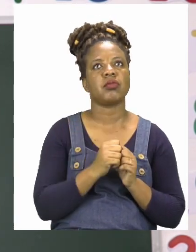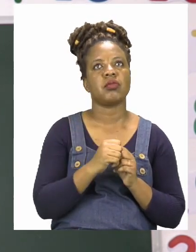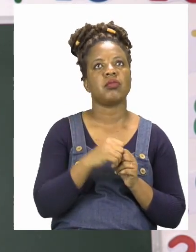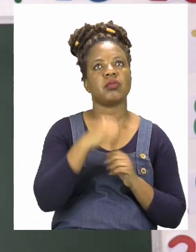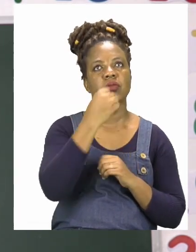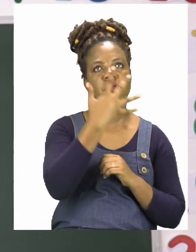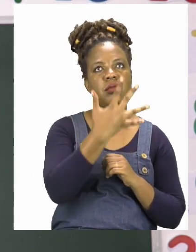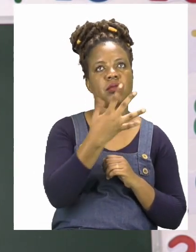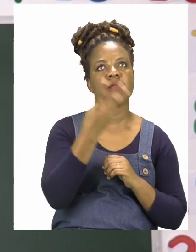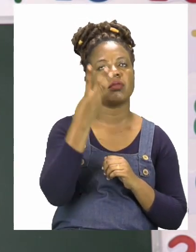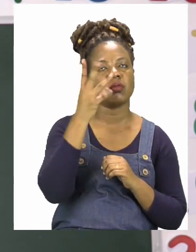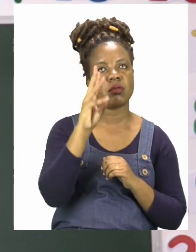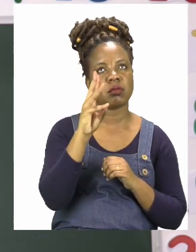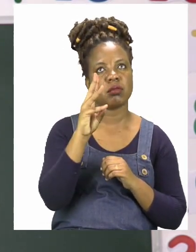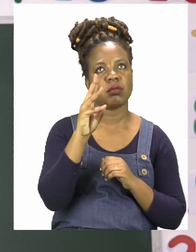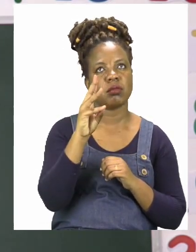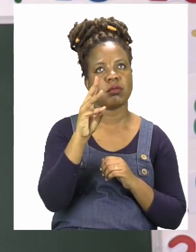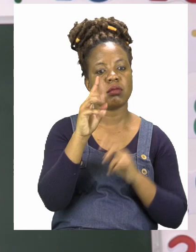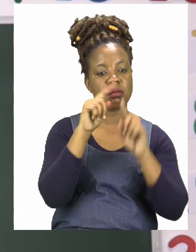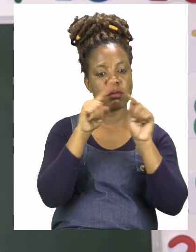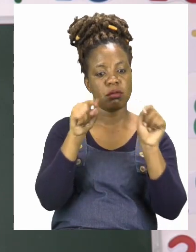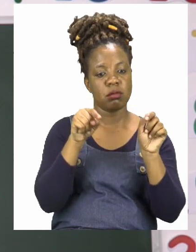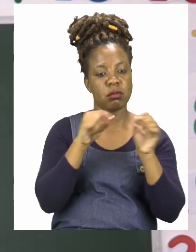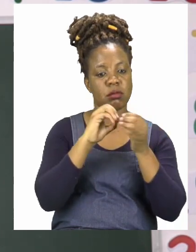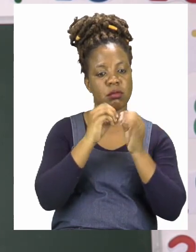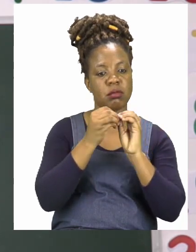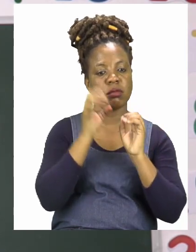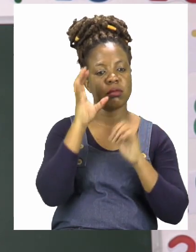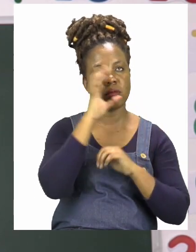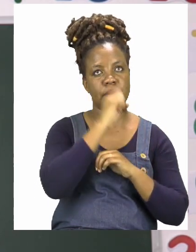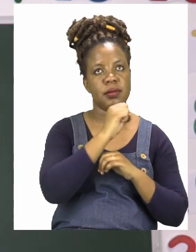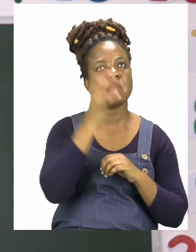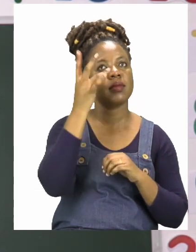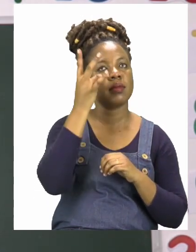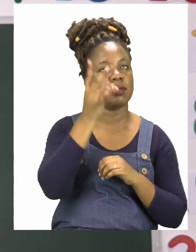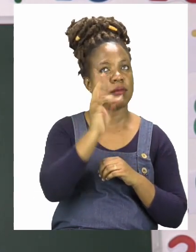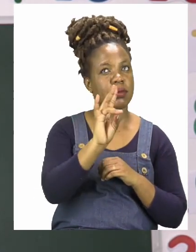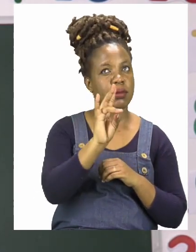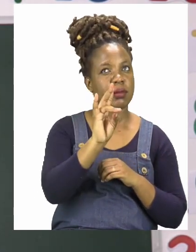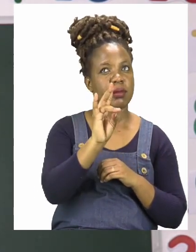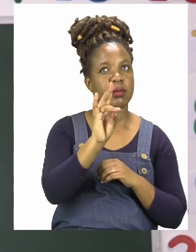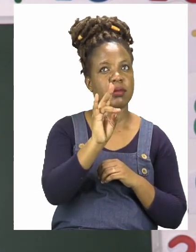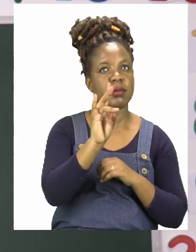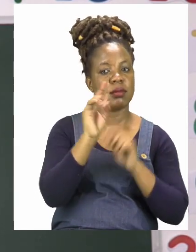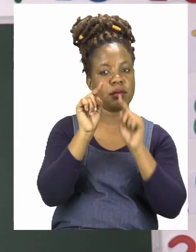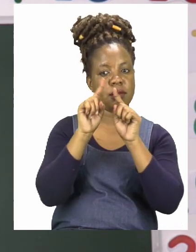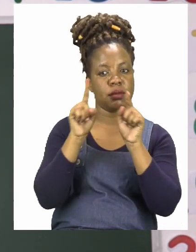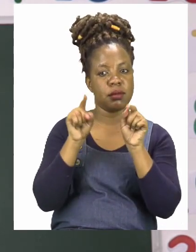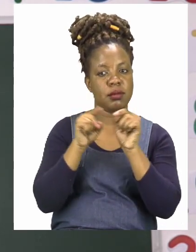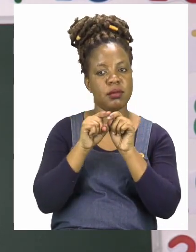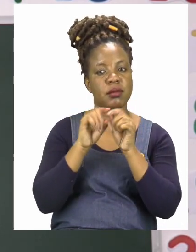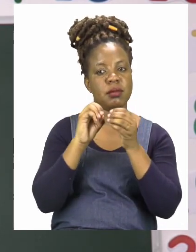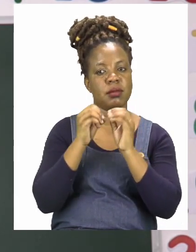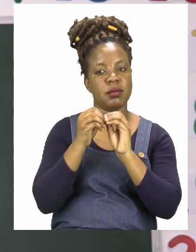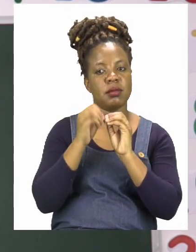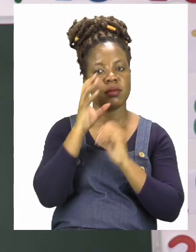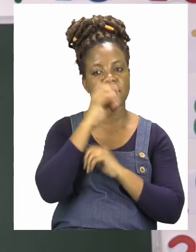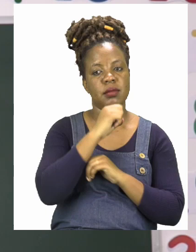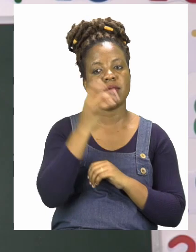5, 6, the next number missing is 7, and the next number missing is